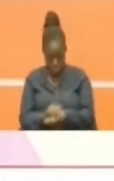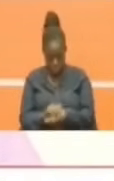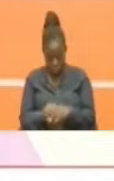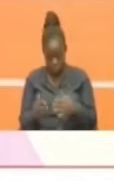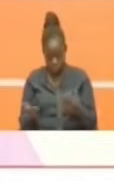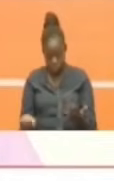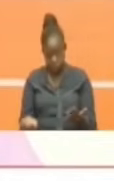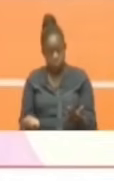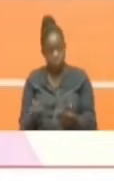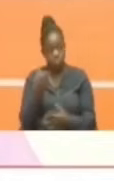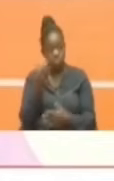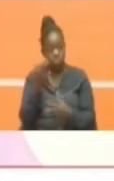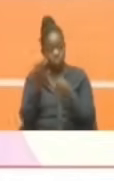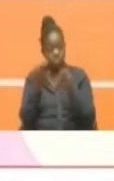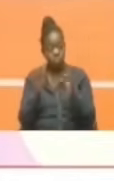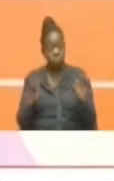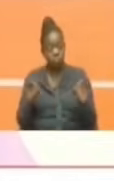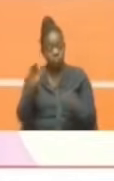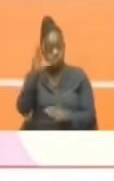really free education